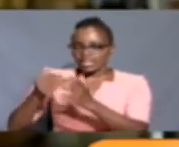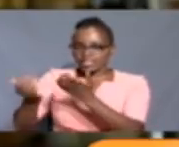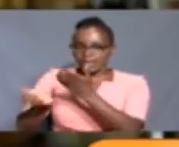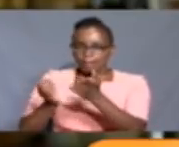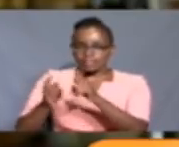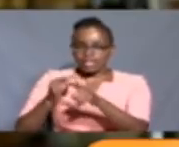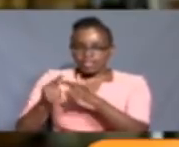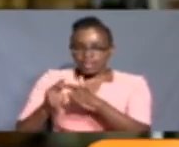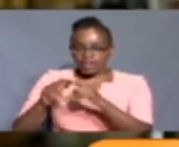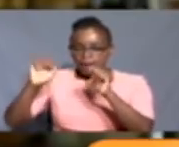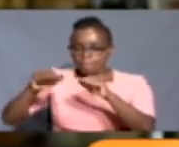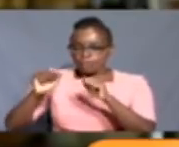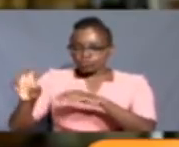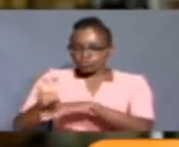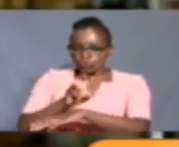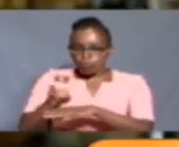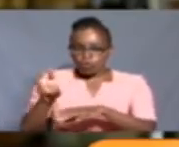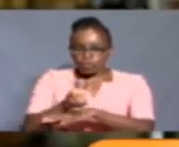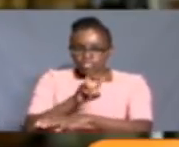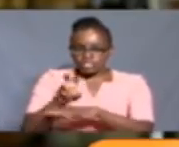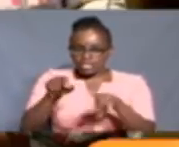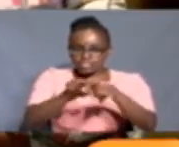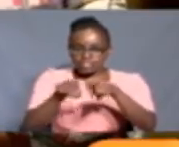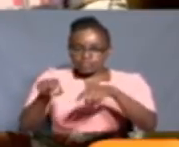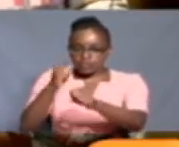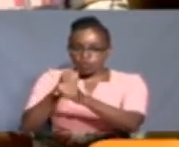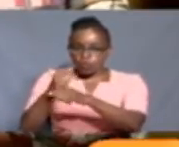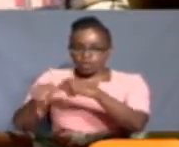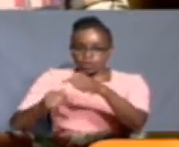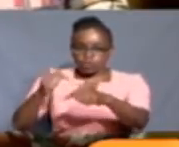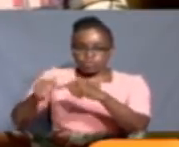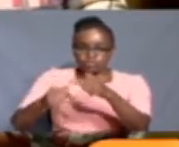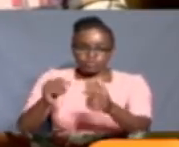then we'll be monitoring it as she works.